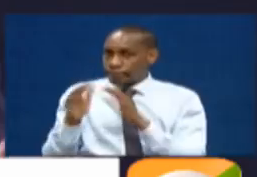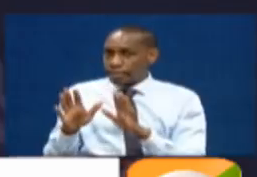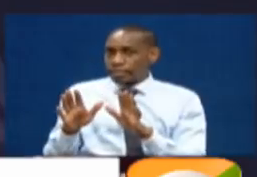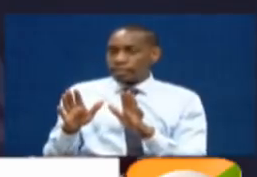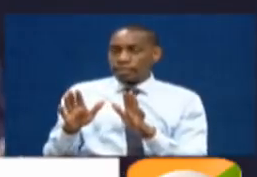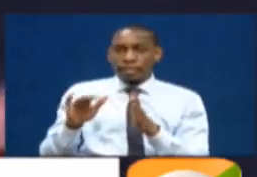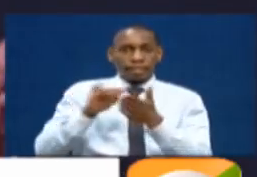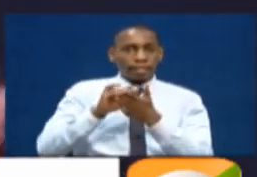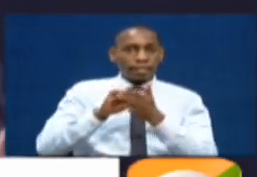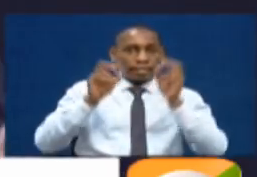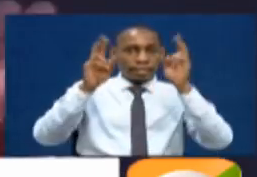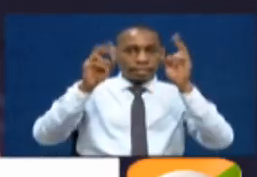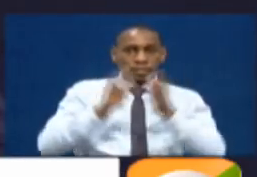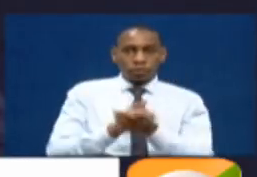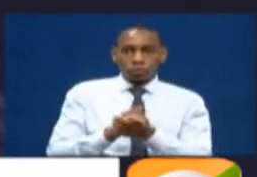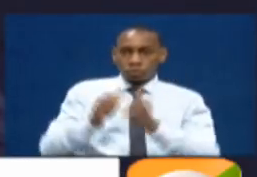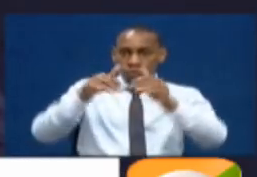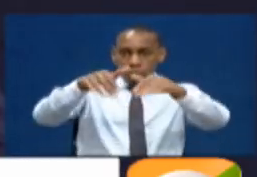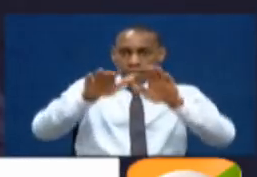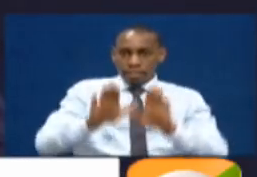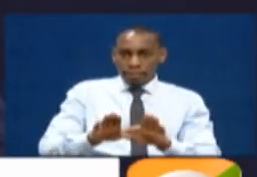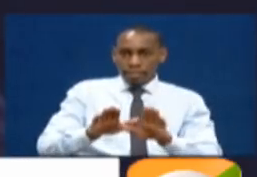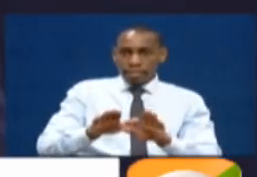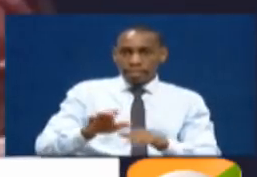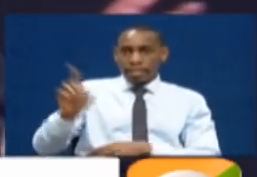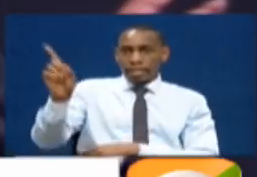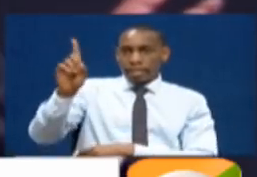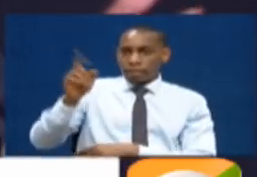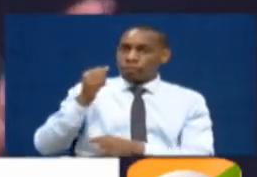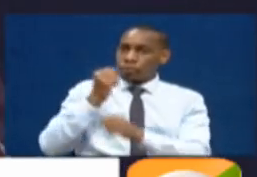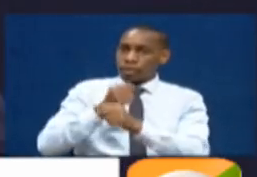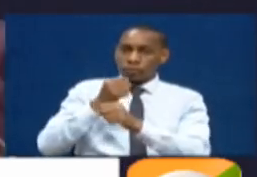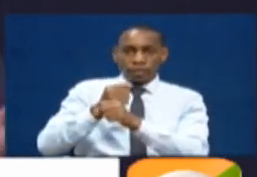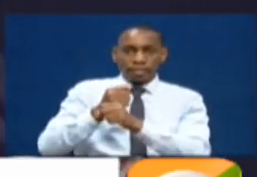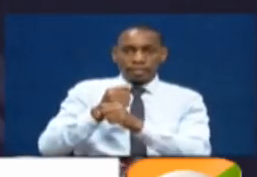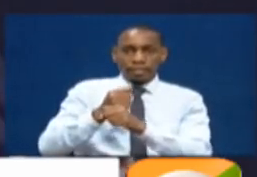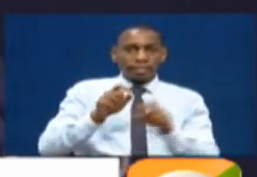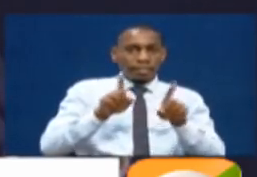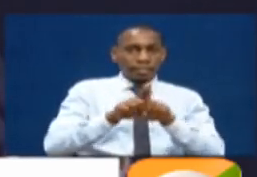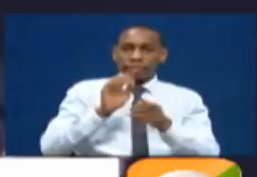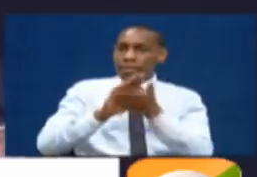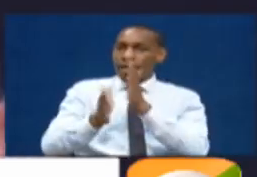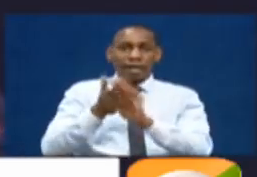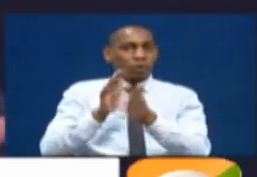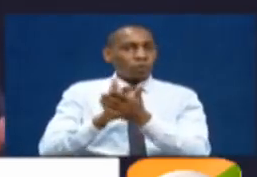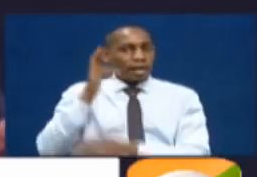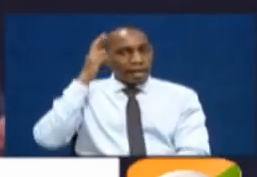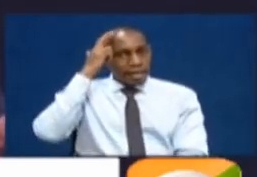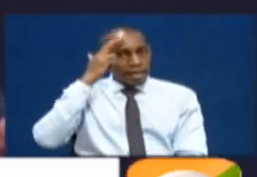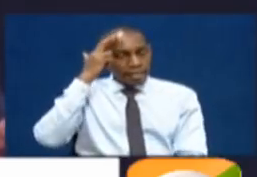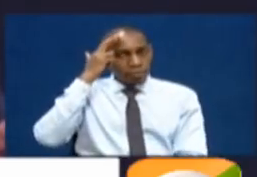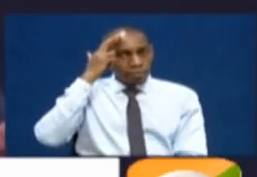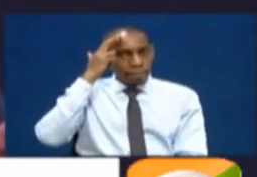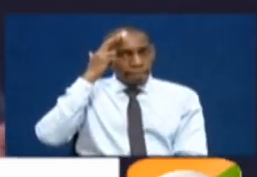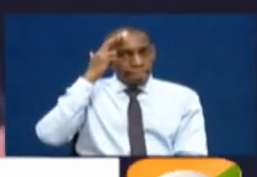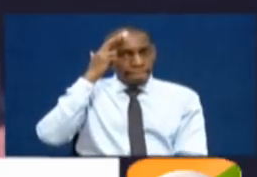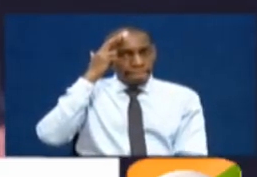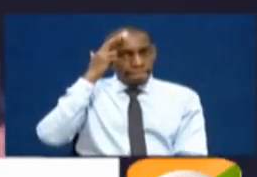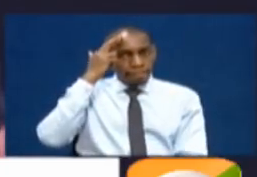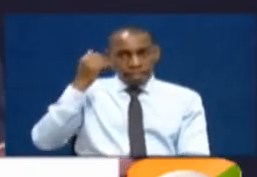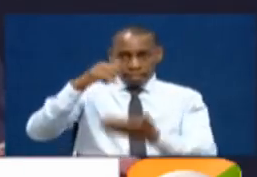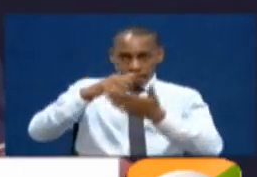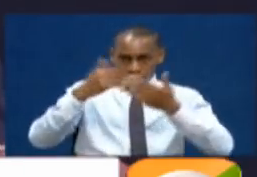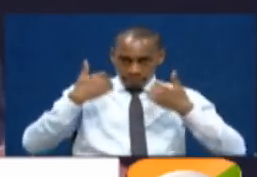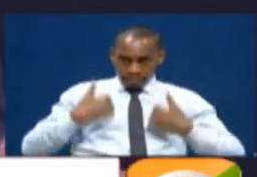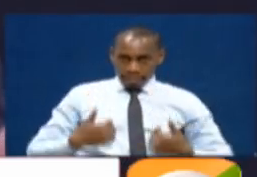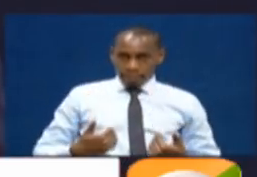The issue of the cemeteries in Nairobi, they did their job, and they saw no reason to implicate me in